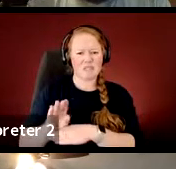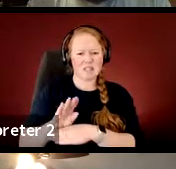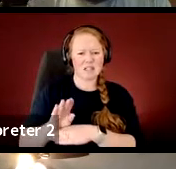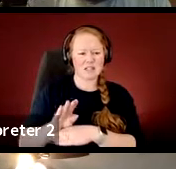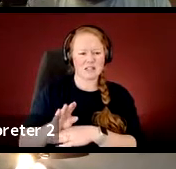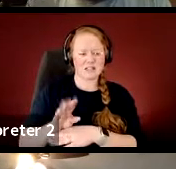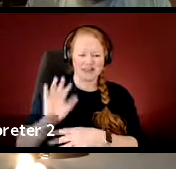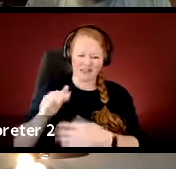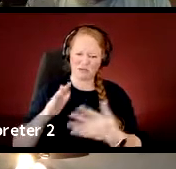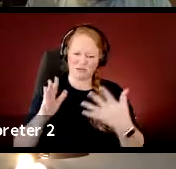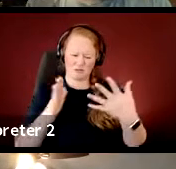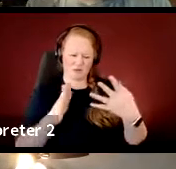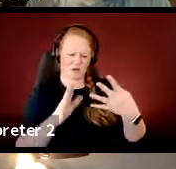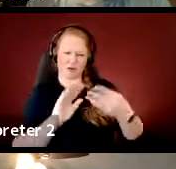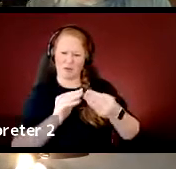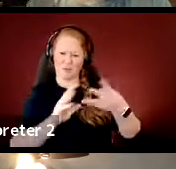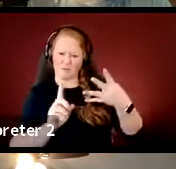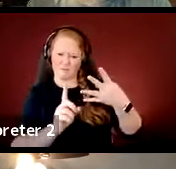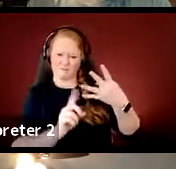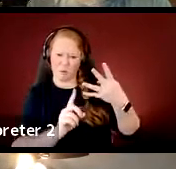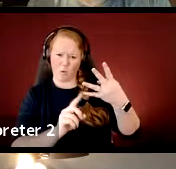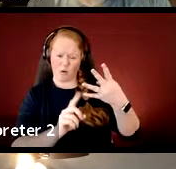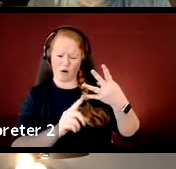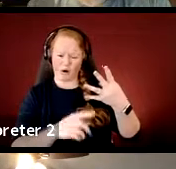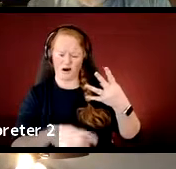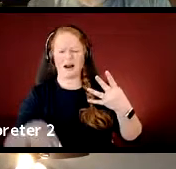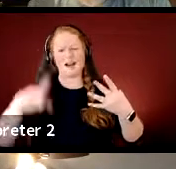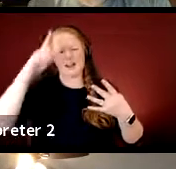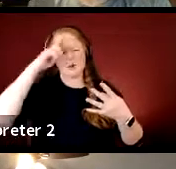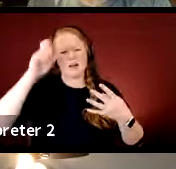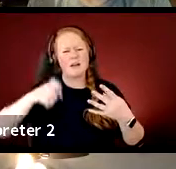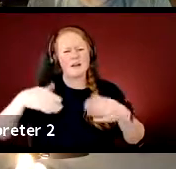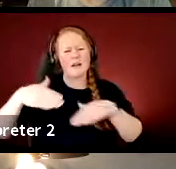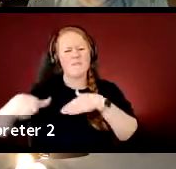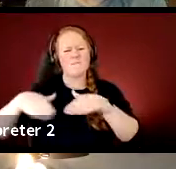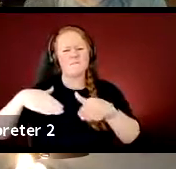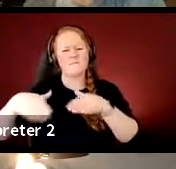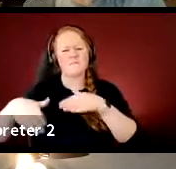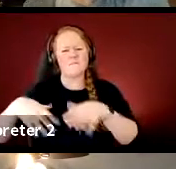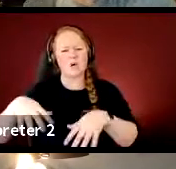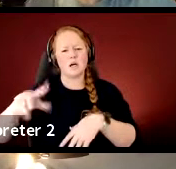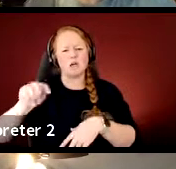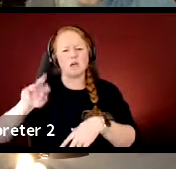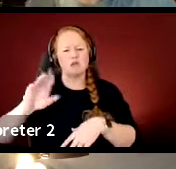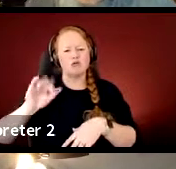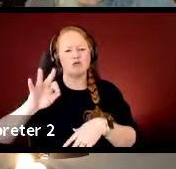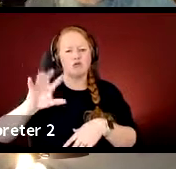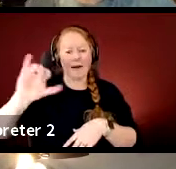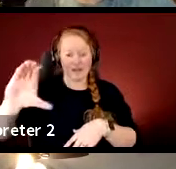having some type of promotion to have foot traffic downtown. Downtown St. Louis,